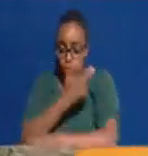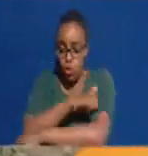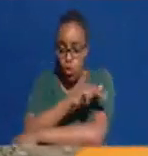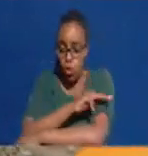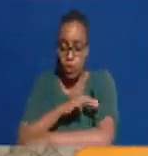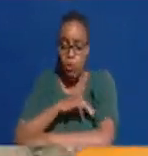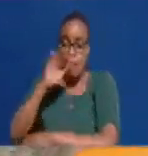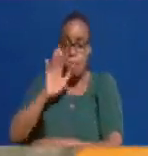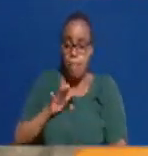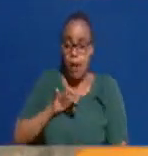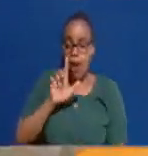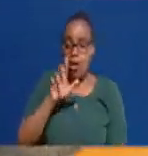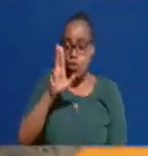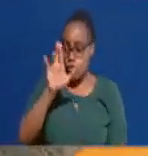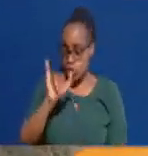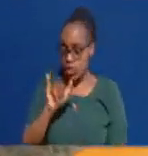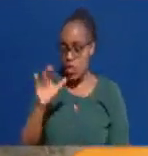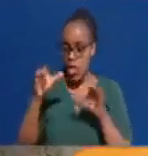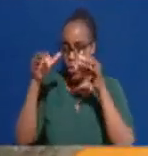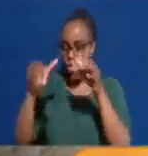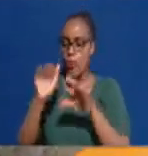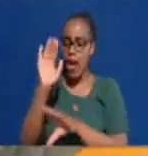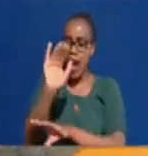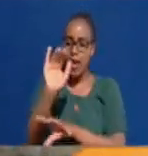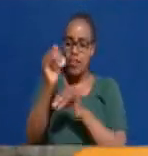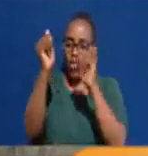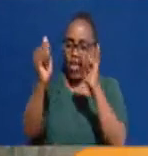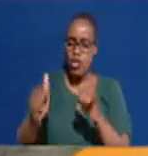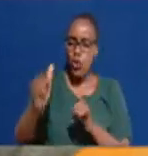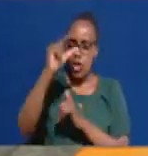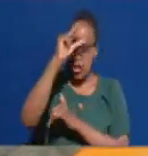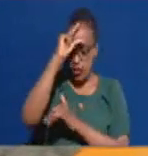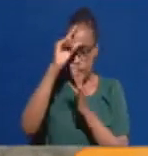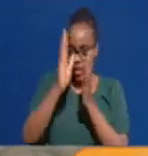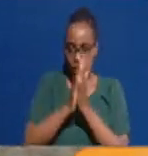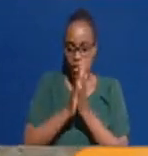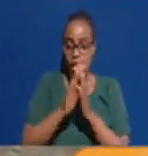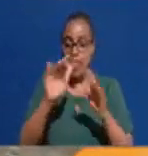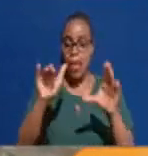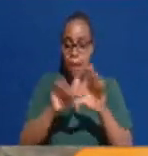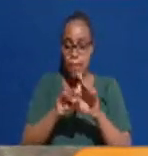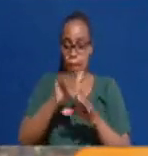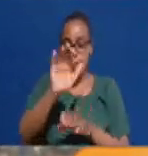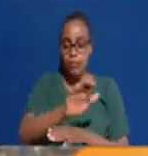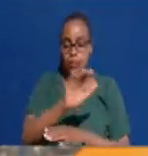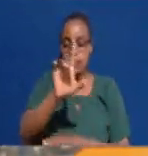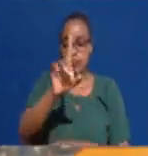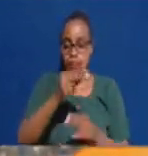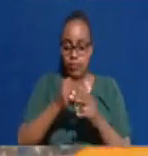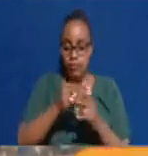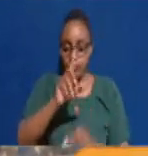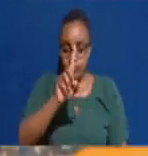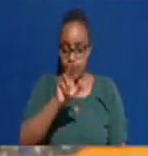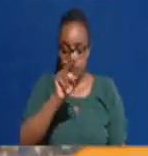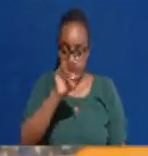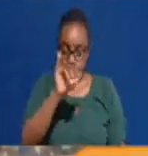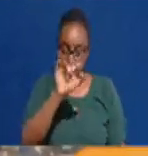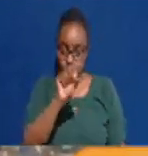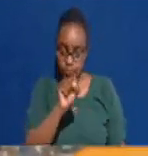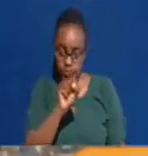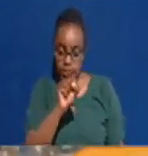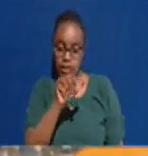Hospital. The aggrieved group is pleading with the new government and their Member of Parliament, Dennis Karauri, to intervene so